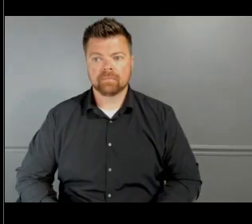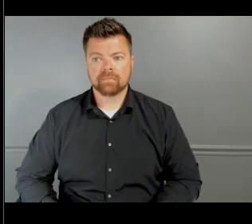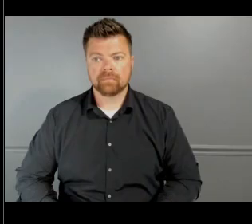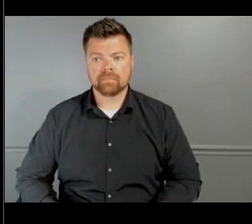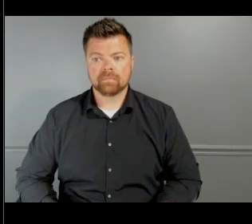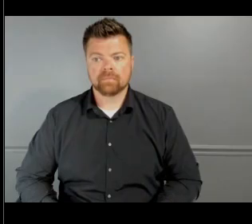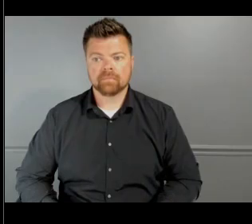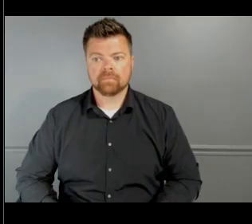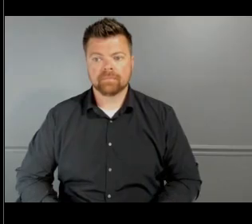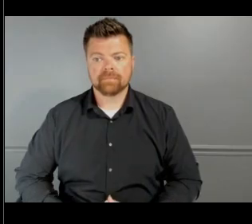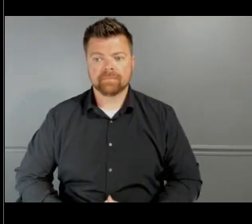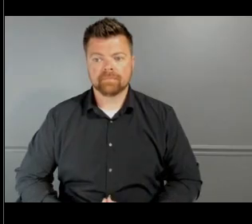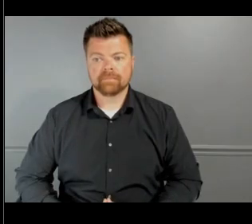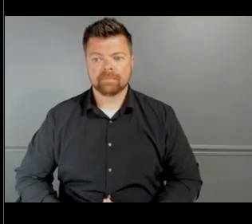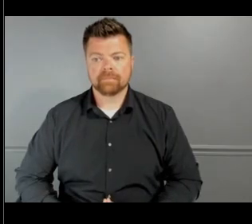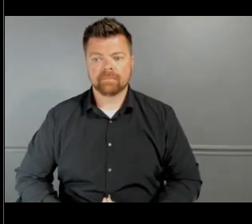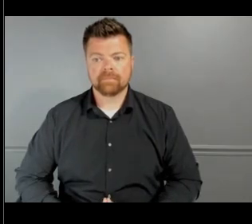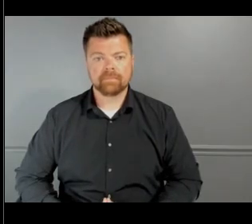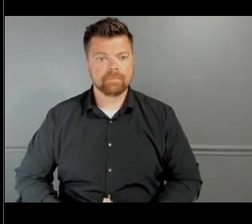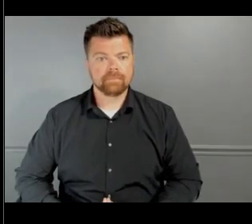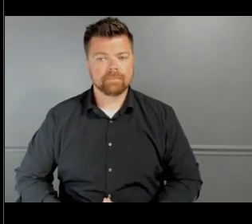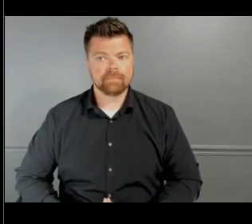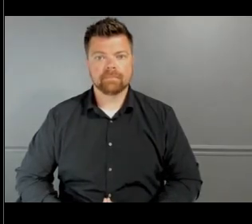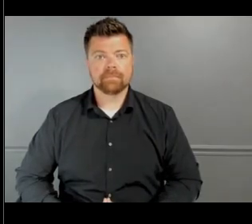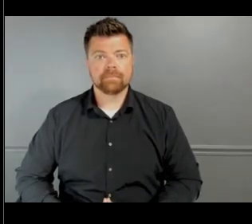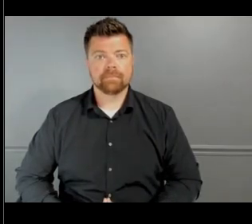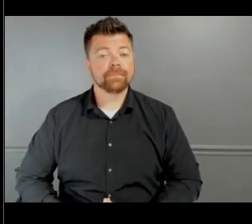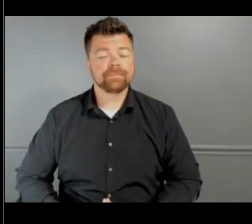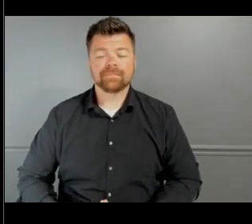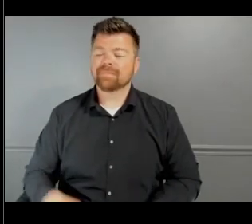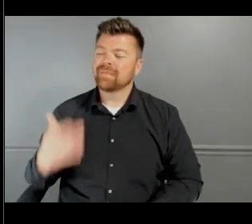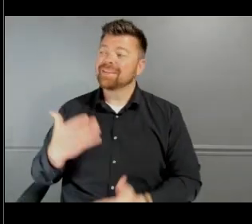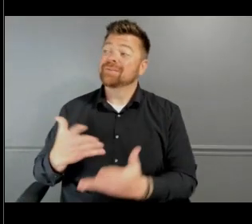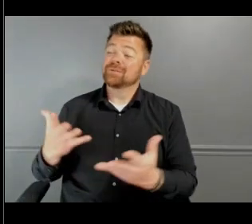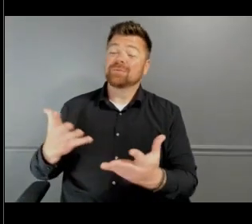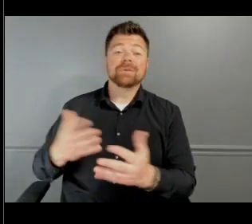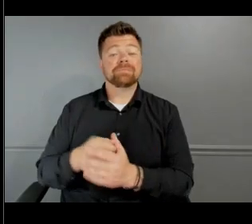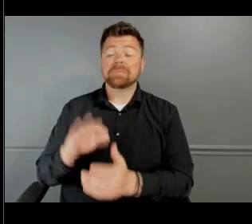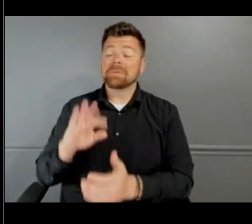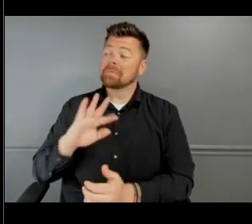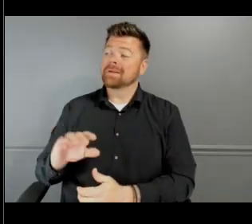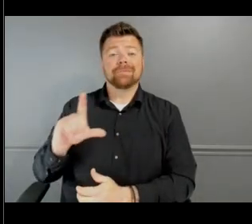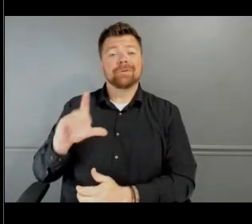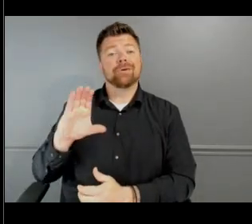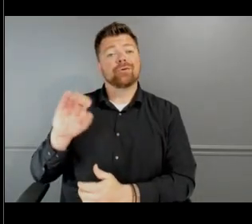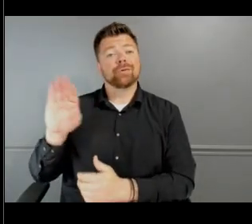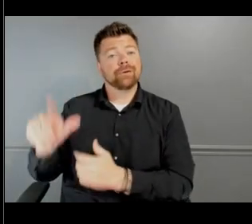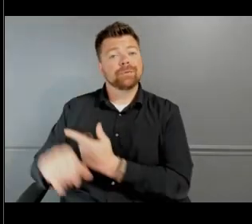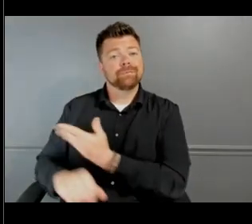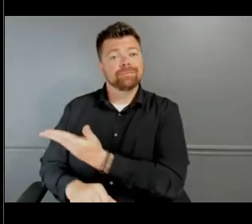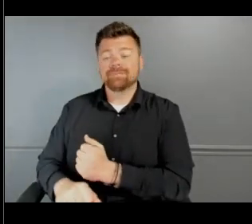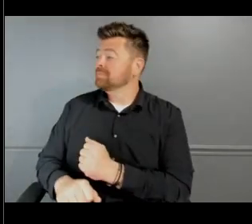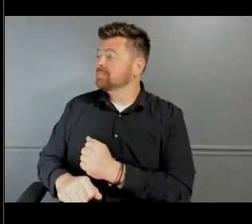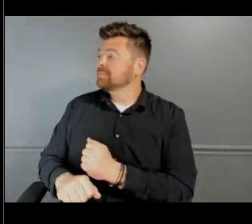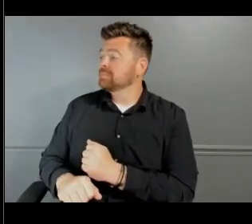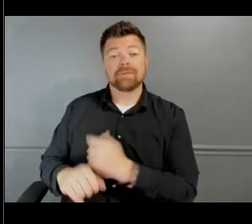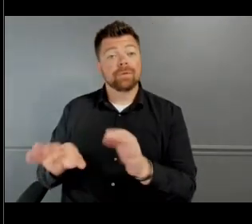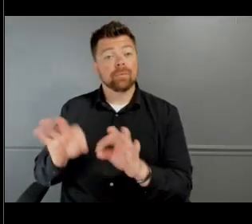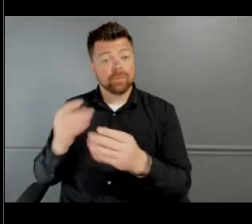All right, go ahead and close this last poll. Thank you so much. And back to you, Crystal, for the key